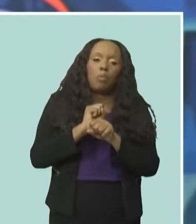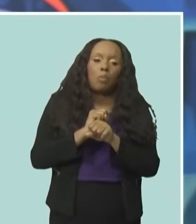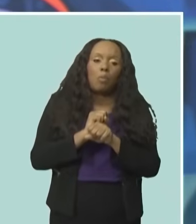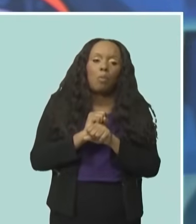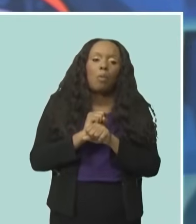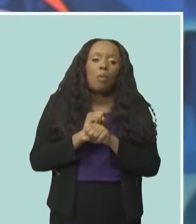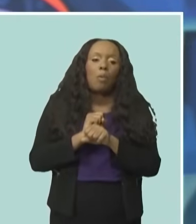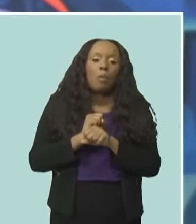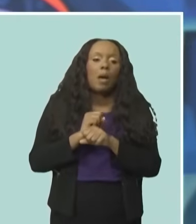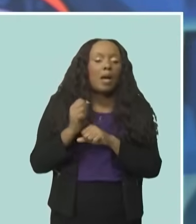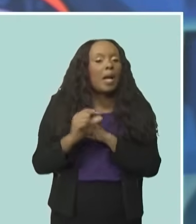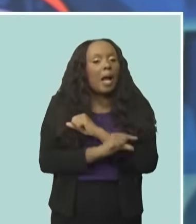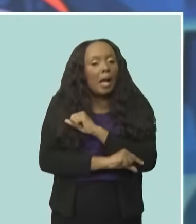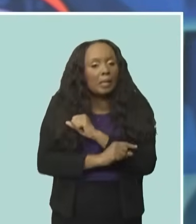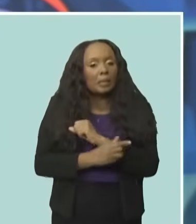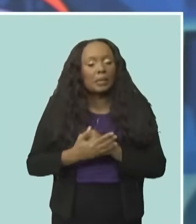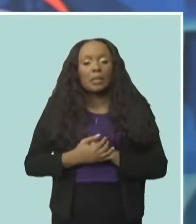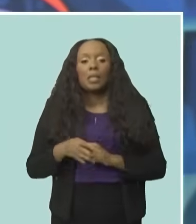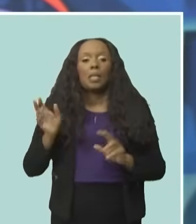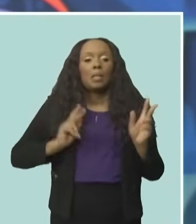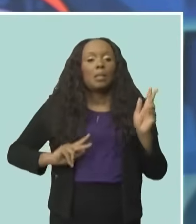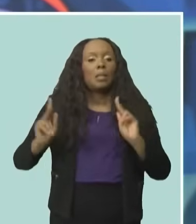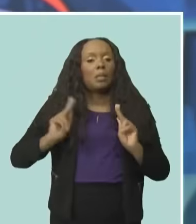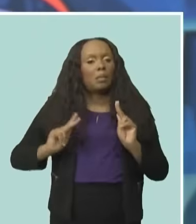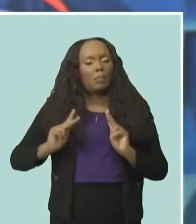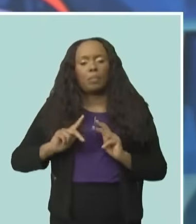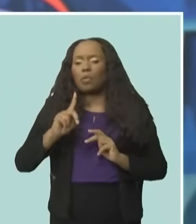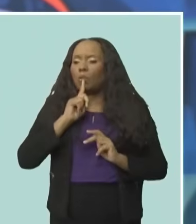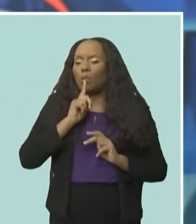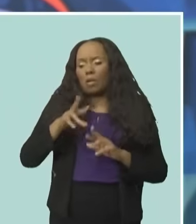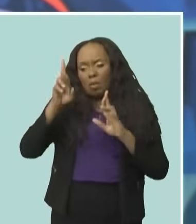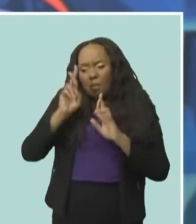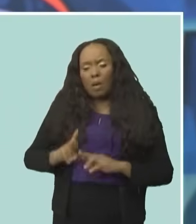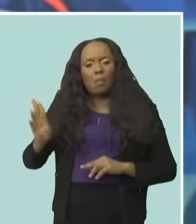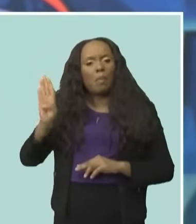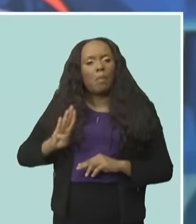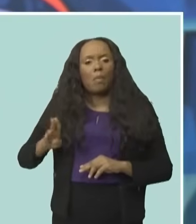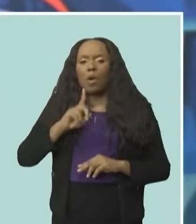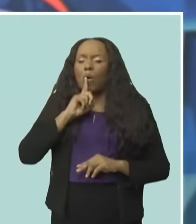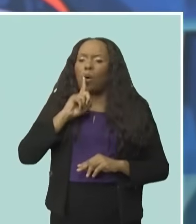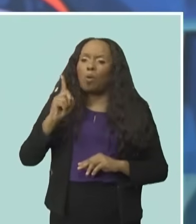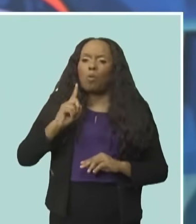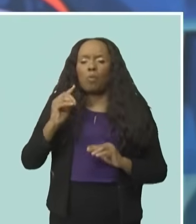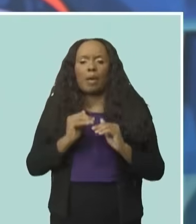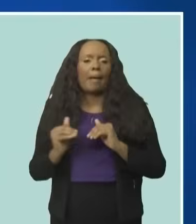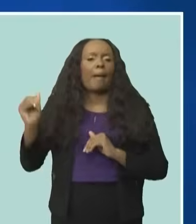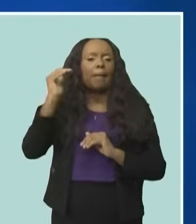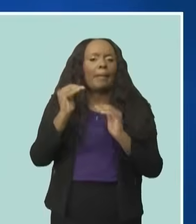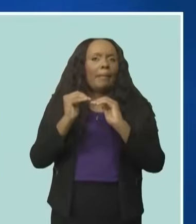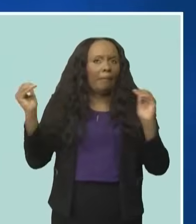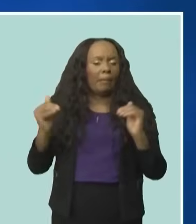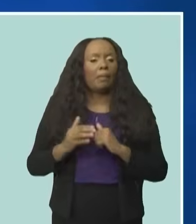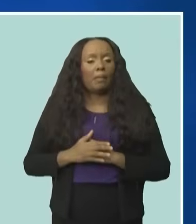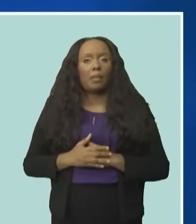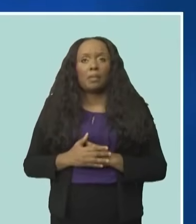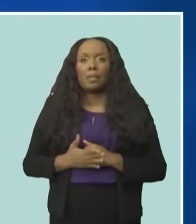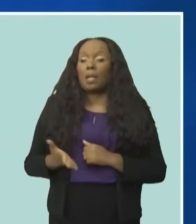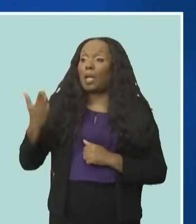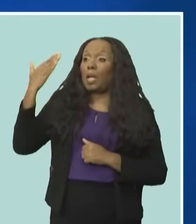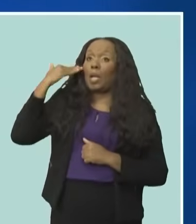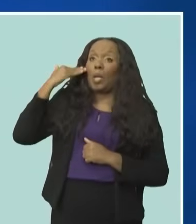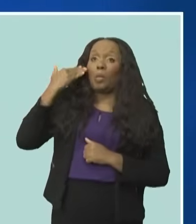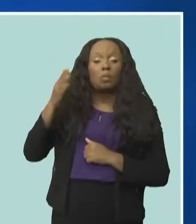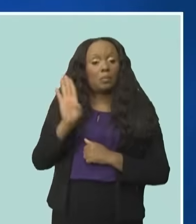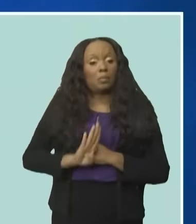the hospitality industry are very high, and so far the recruitment is going well. I knew that Barbados has a